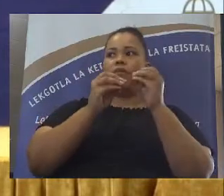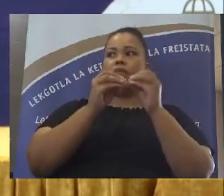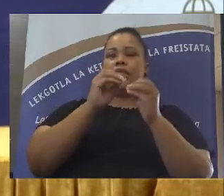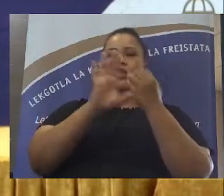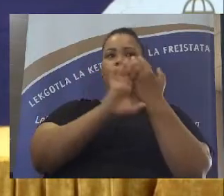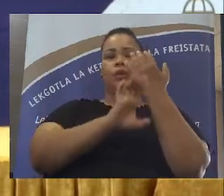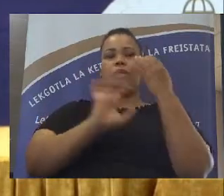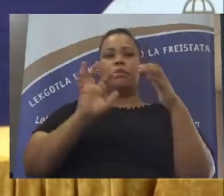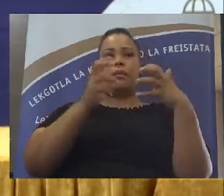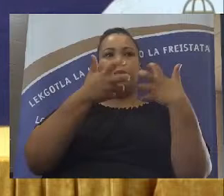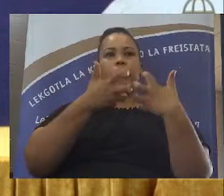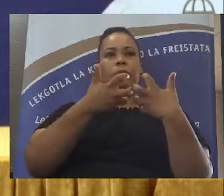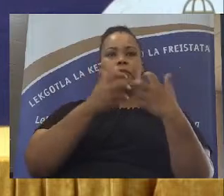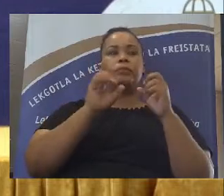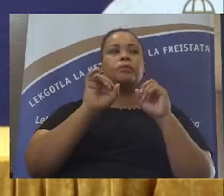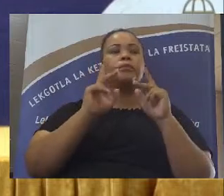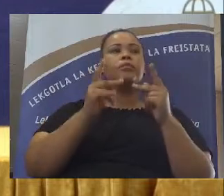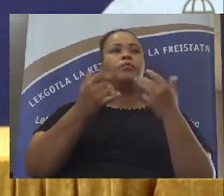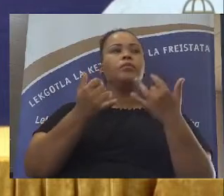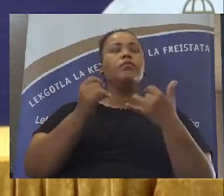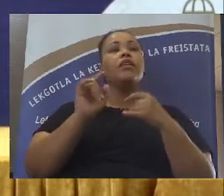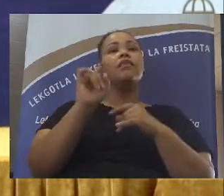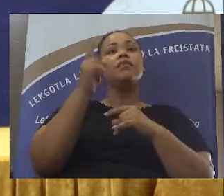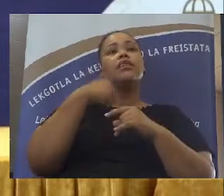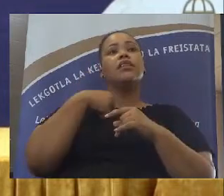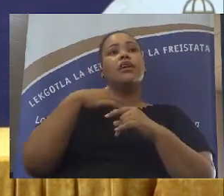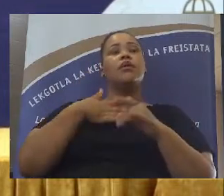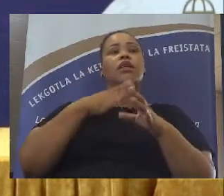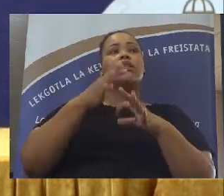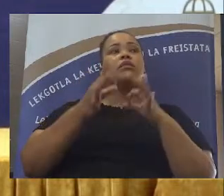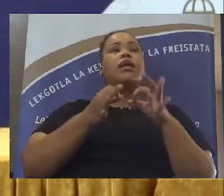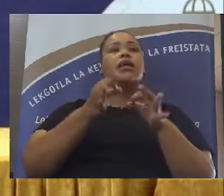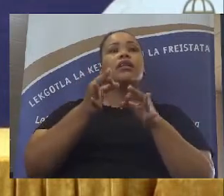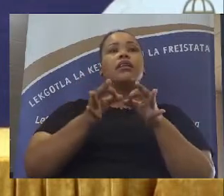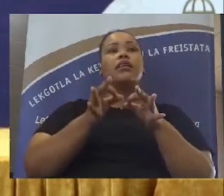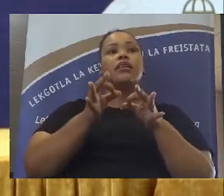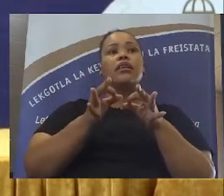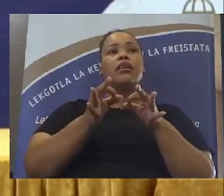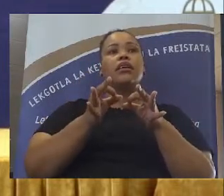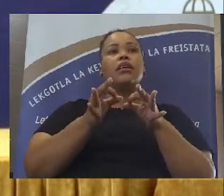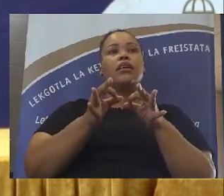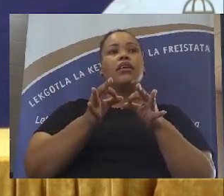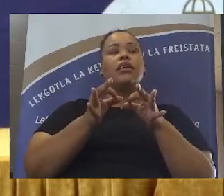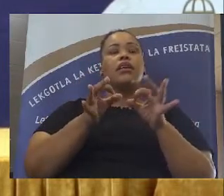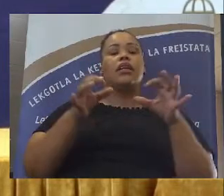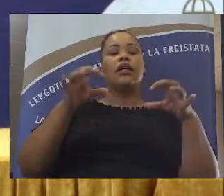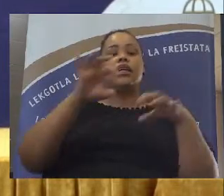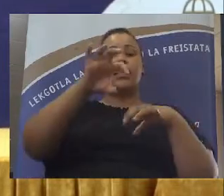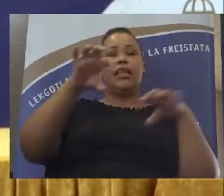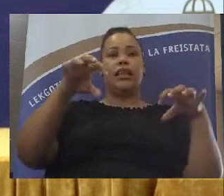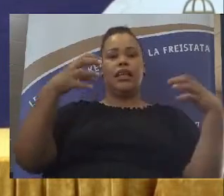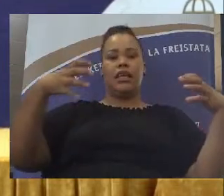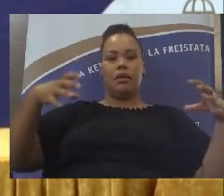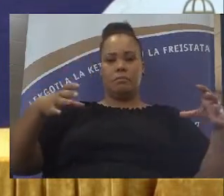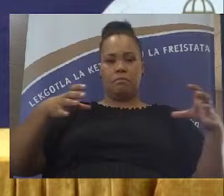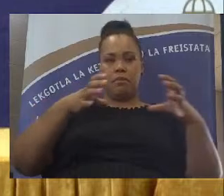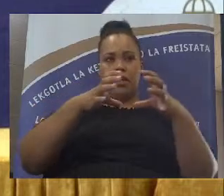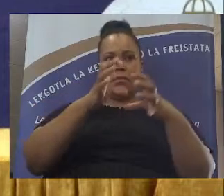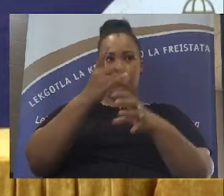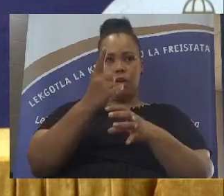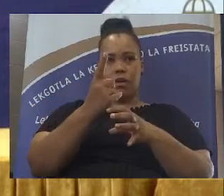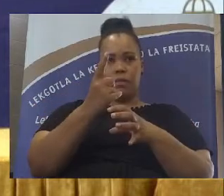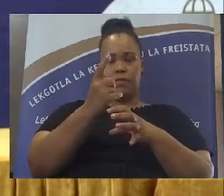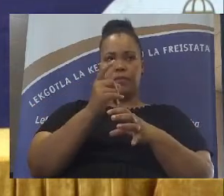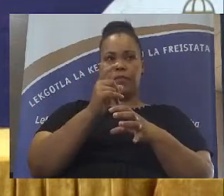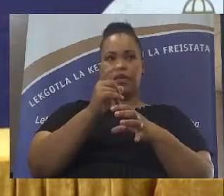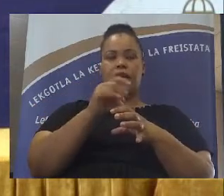be. I want to first talk to you about the new merged entity that we're going to establish. So we're going